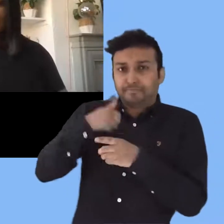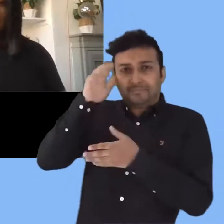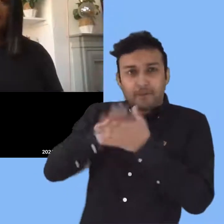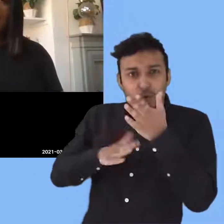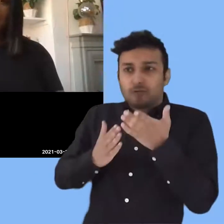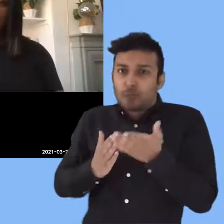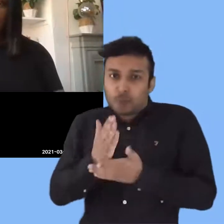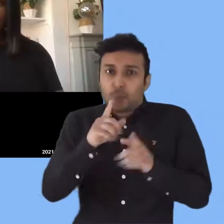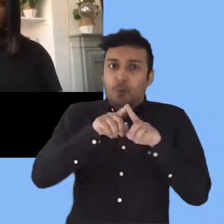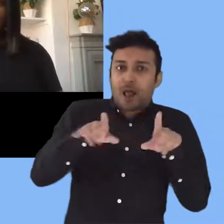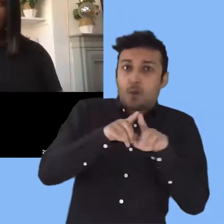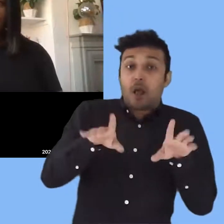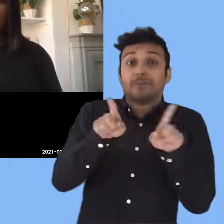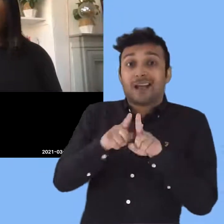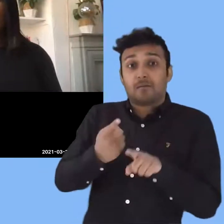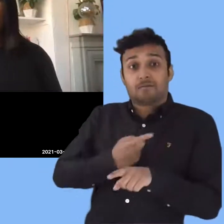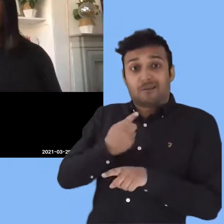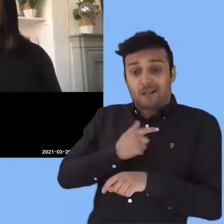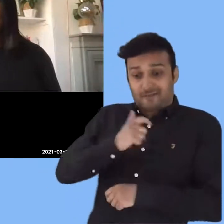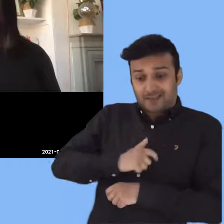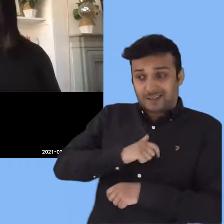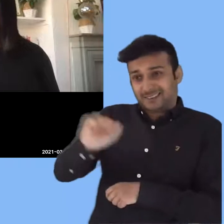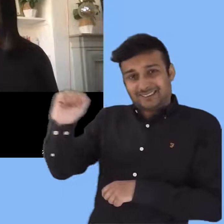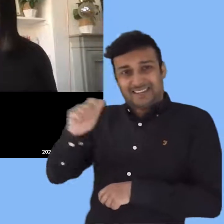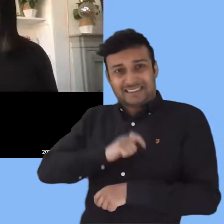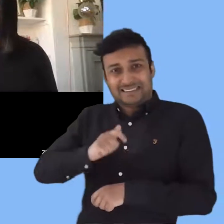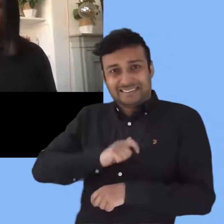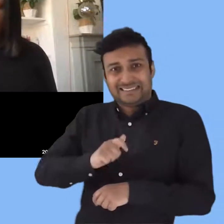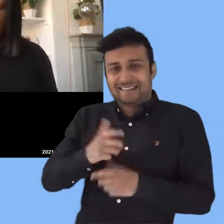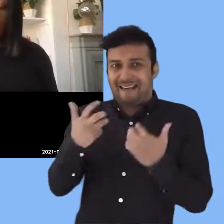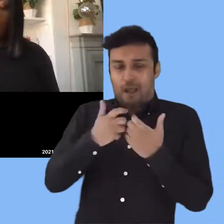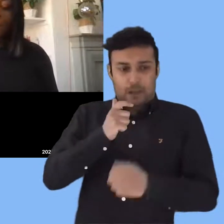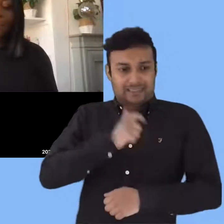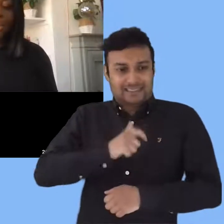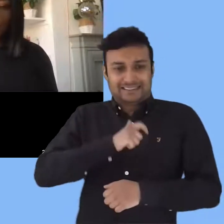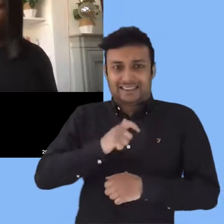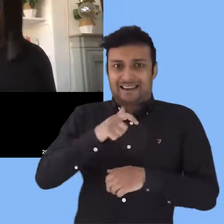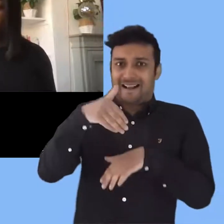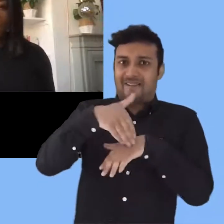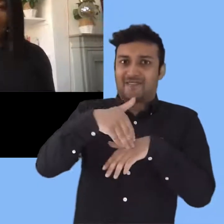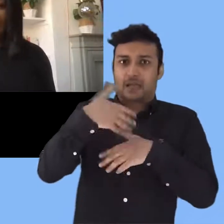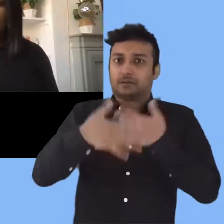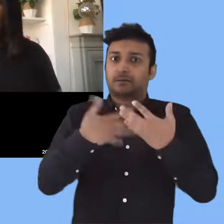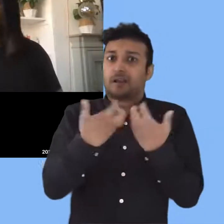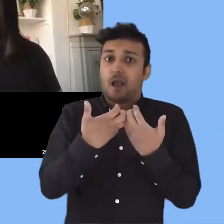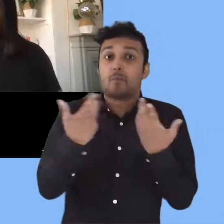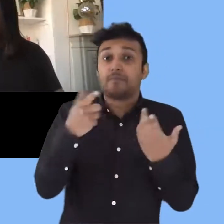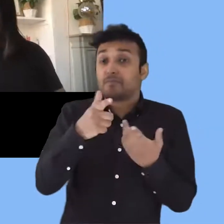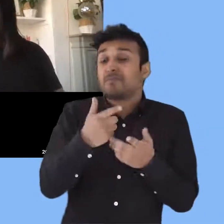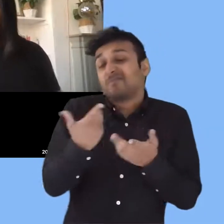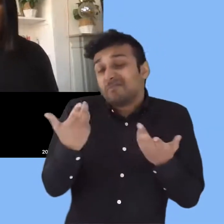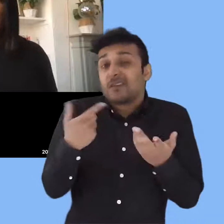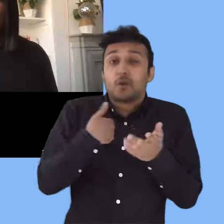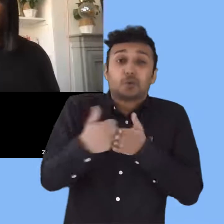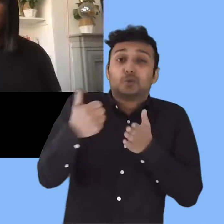our identities lent us to. And so I remember really being quite unapologetic, as I usually